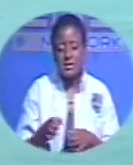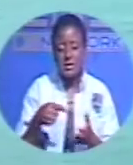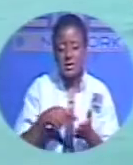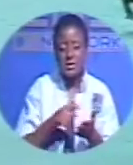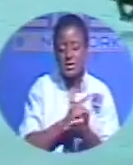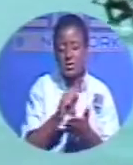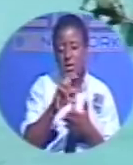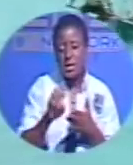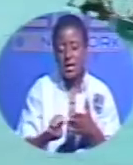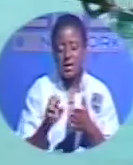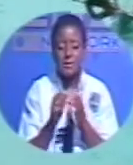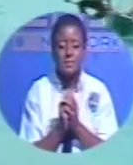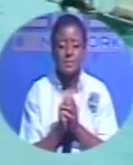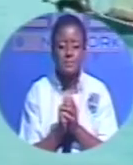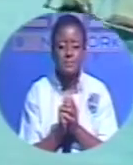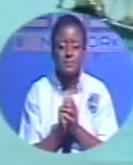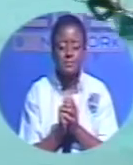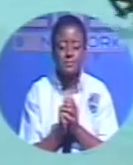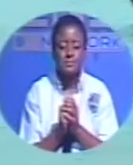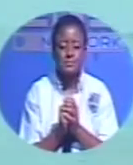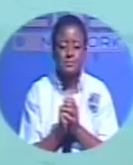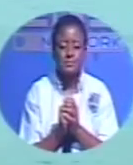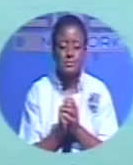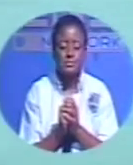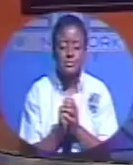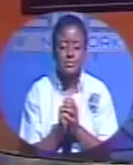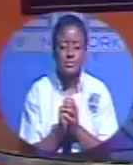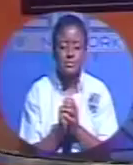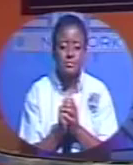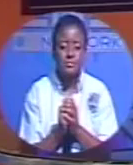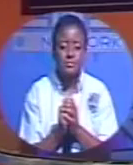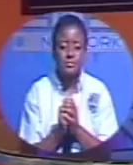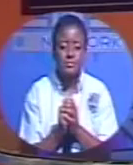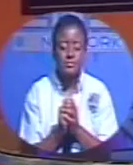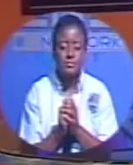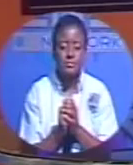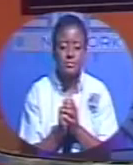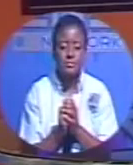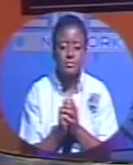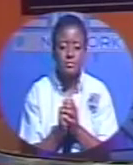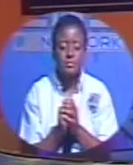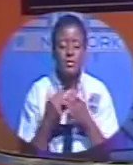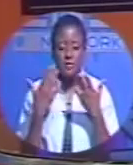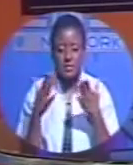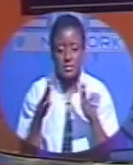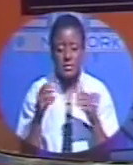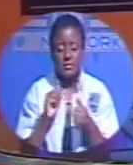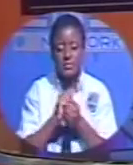do on shore. For ZNS Total Sports, I'm Charles Fisher. All right, Fisher, thanks a lot.